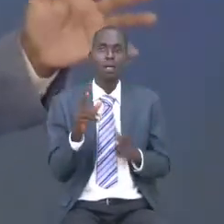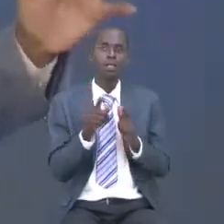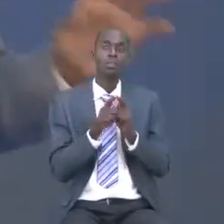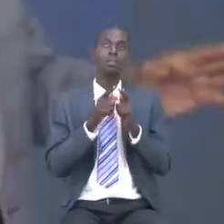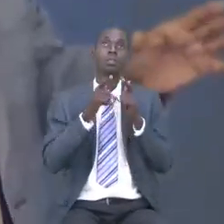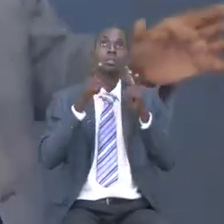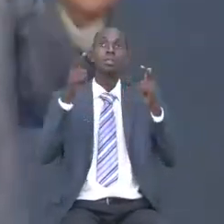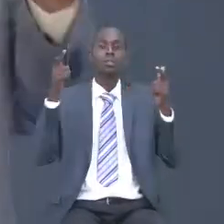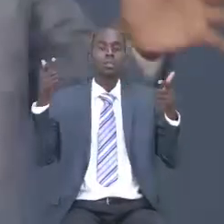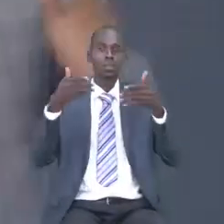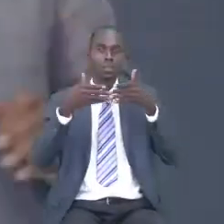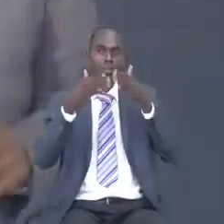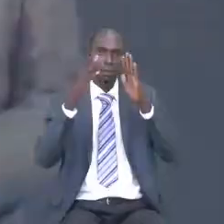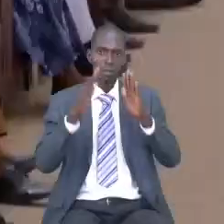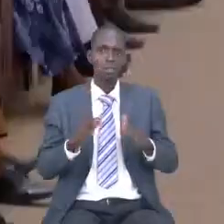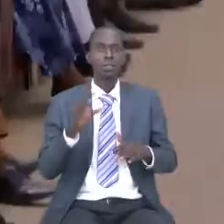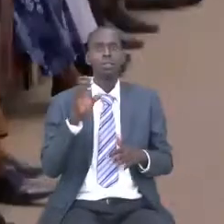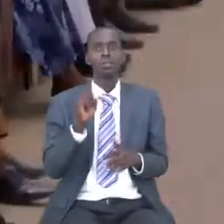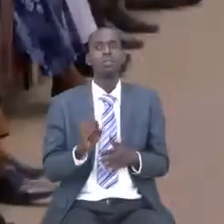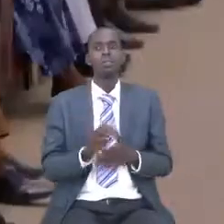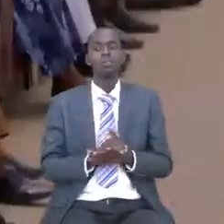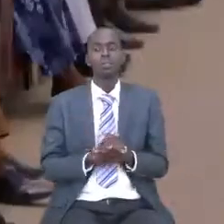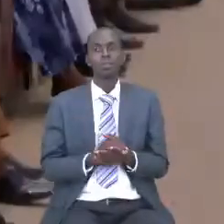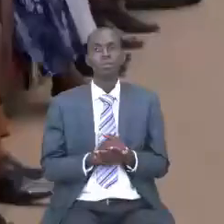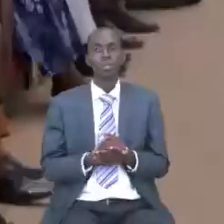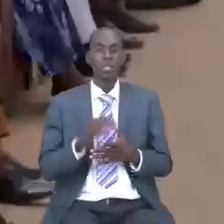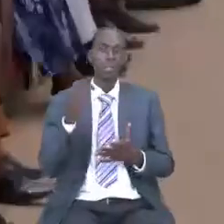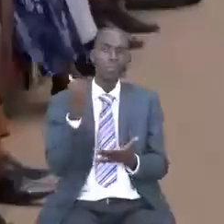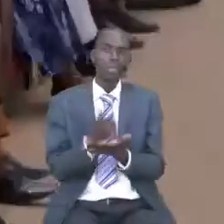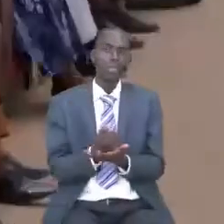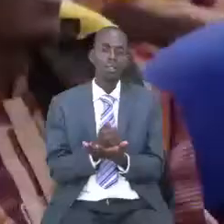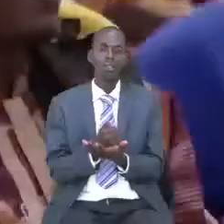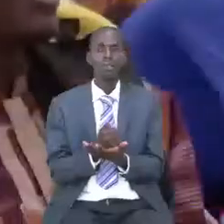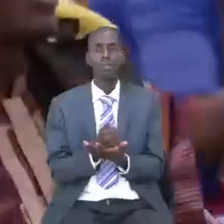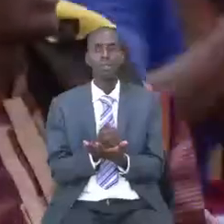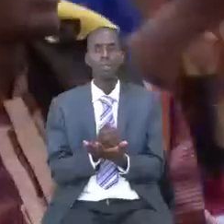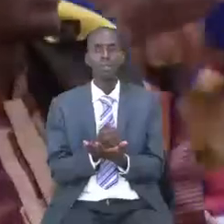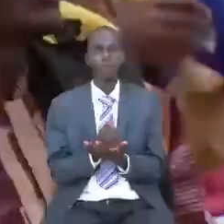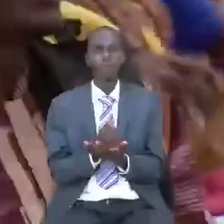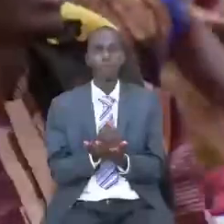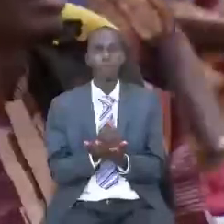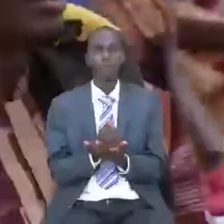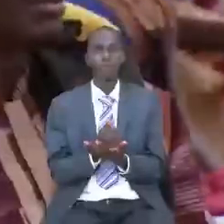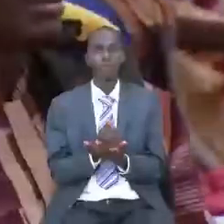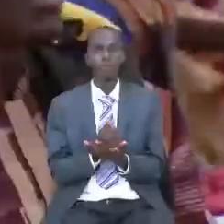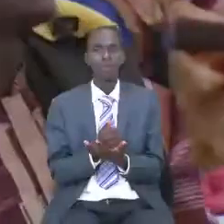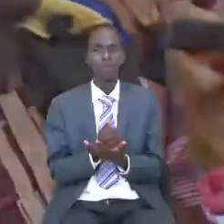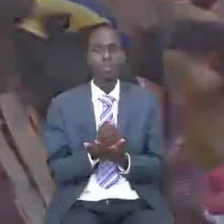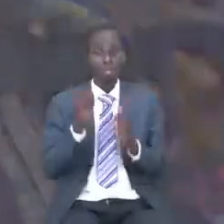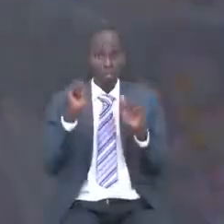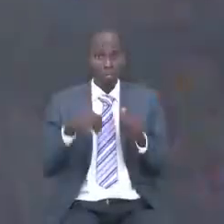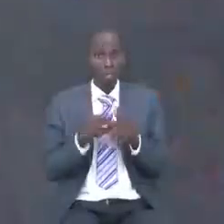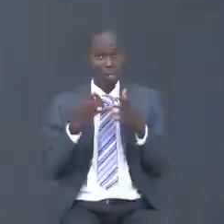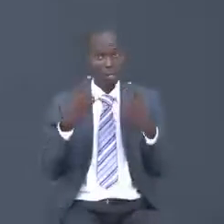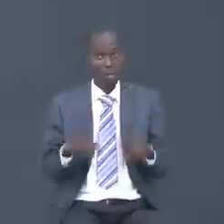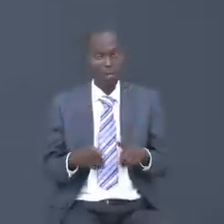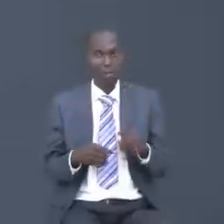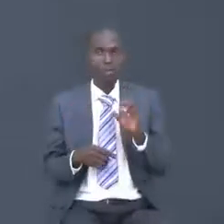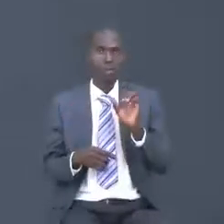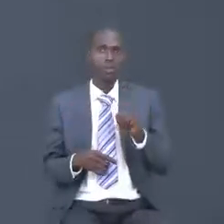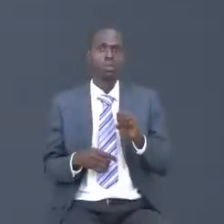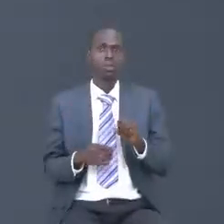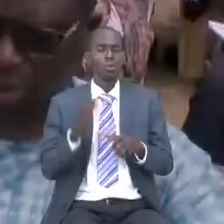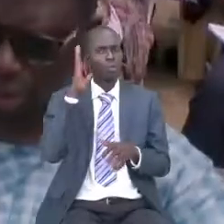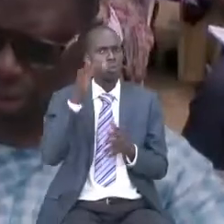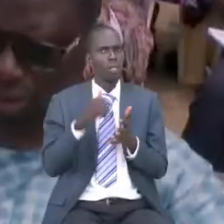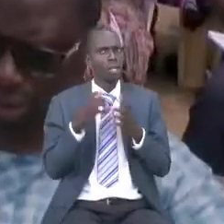extraordinary pace setters. Amen. Yes. Can it happen? Yes. Will it